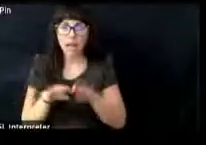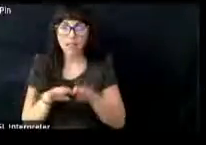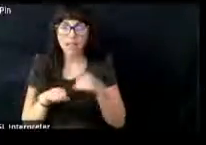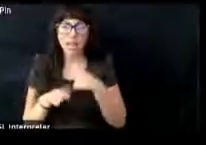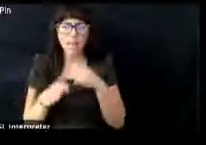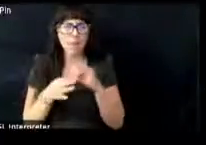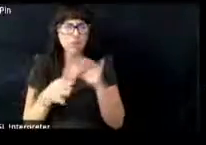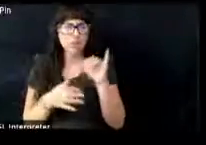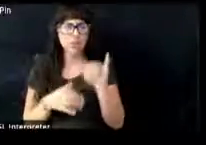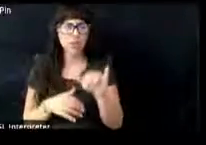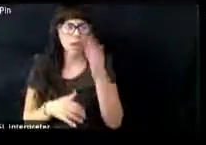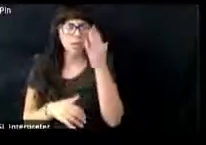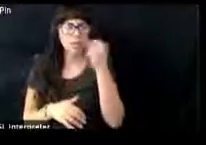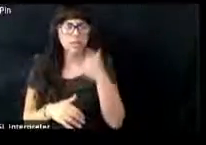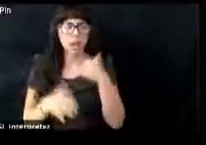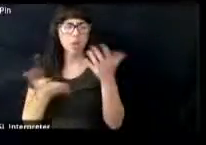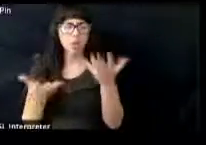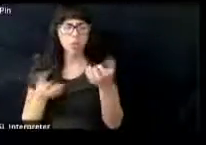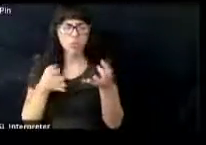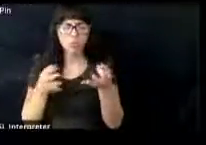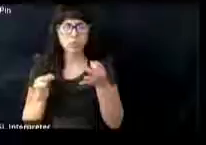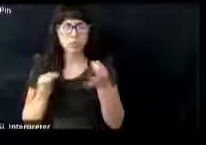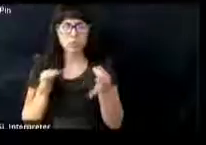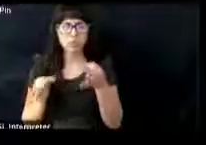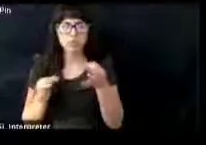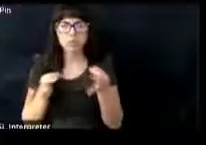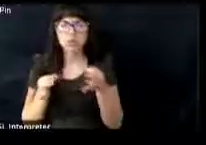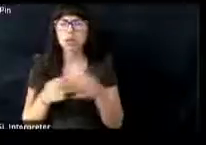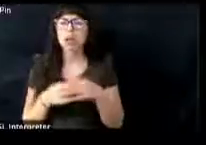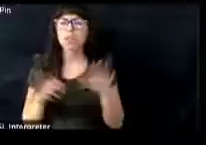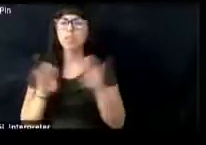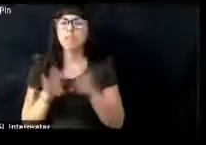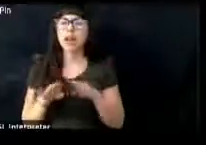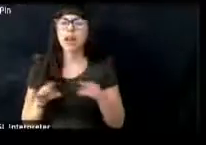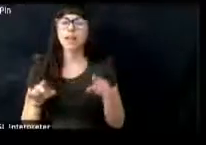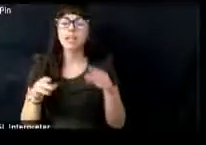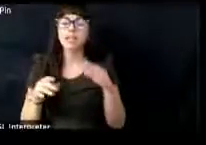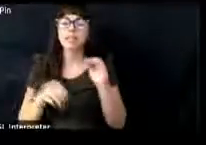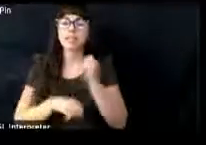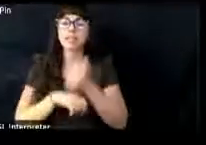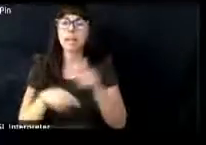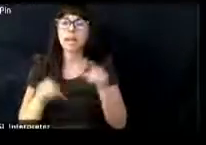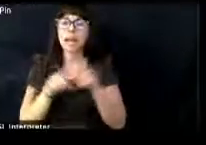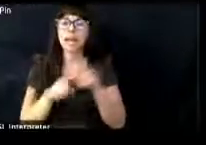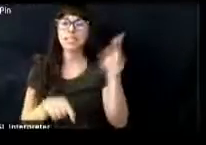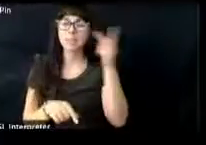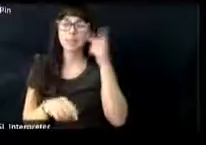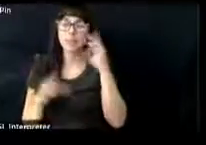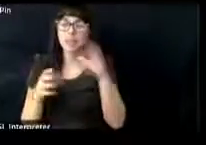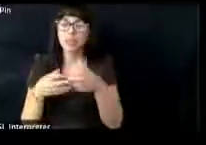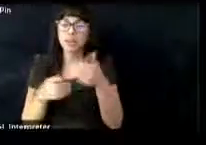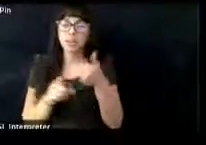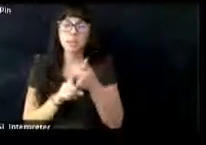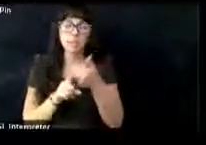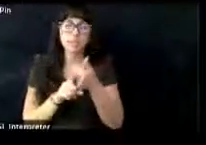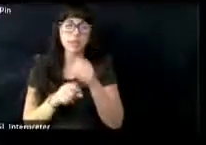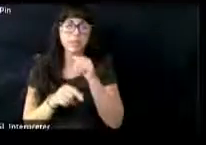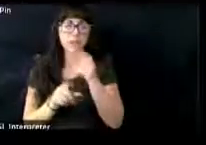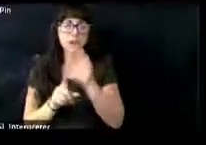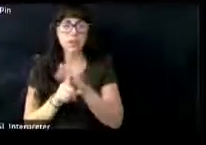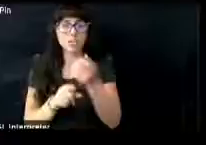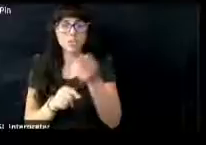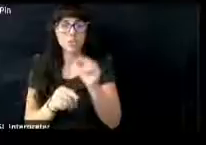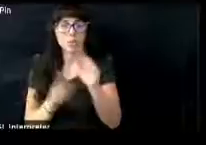order to illustrate that the valley currently exists as a political entity. It may not be its own city, though it's certainly big